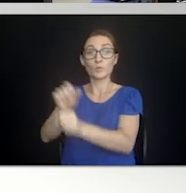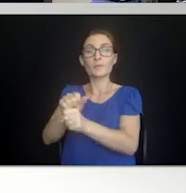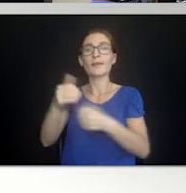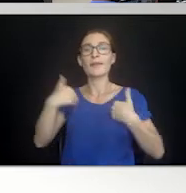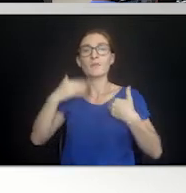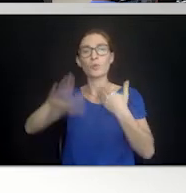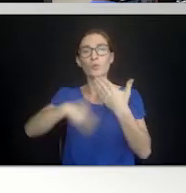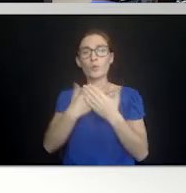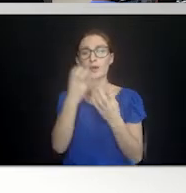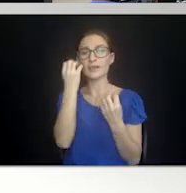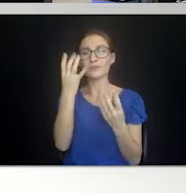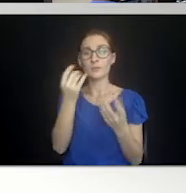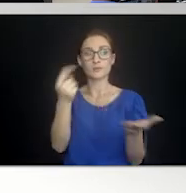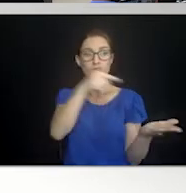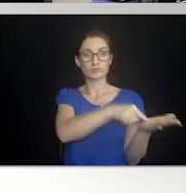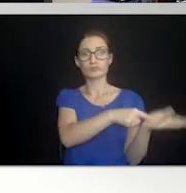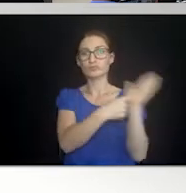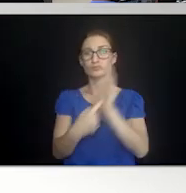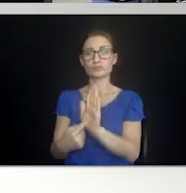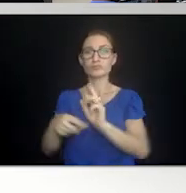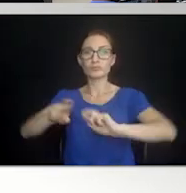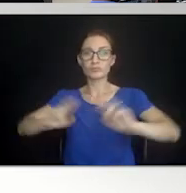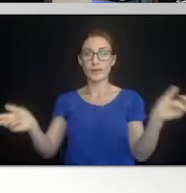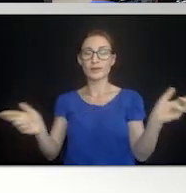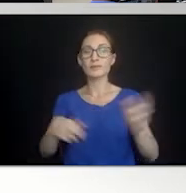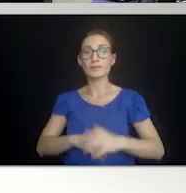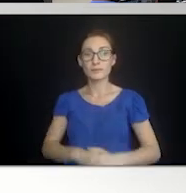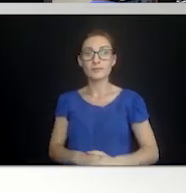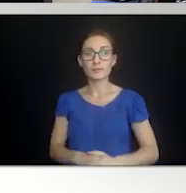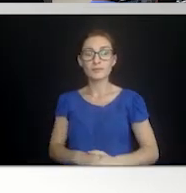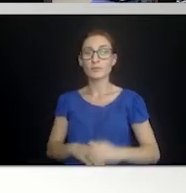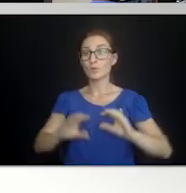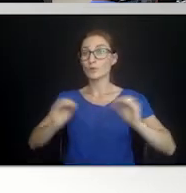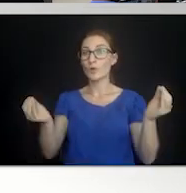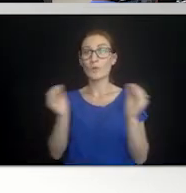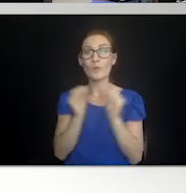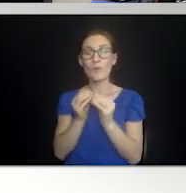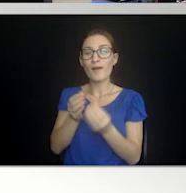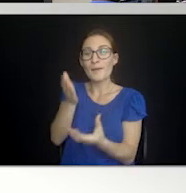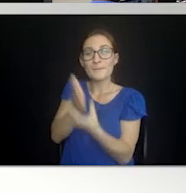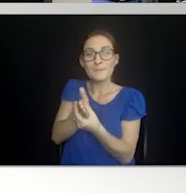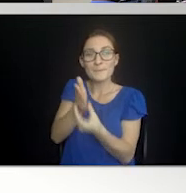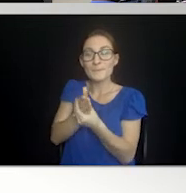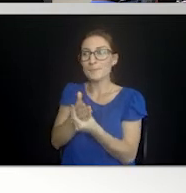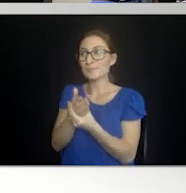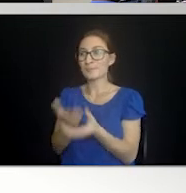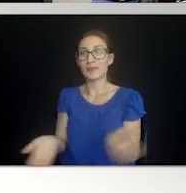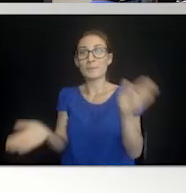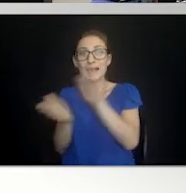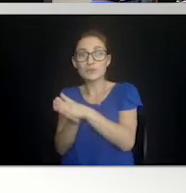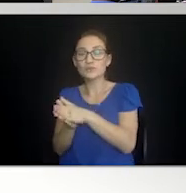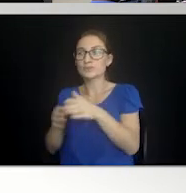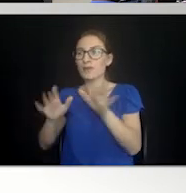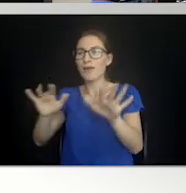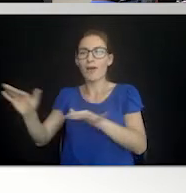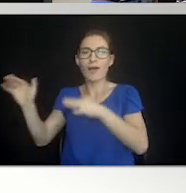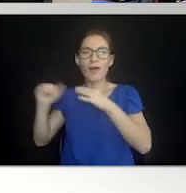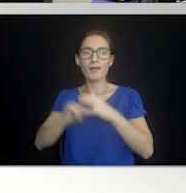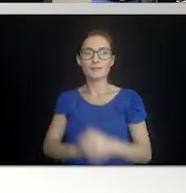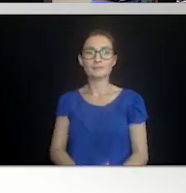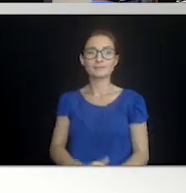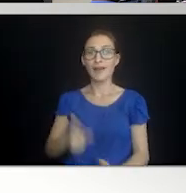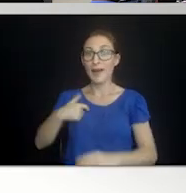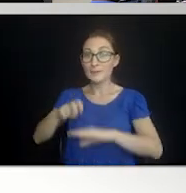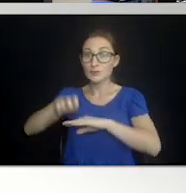all your information they requested be there before you arrive. No more banker's boxes of records, binders, etc. tests. Nope, but I'm jumping